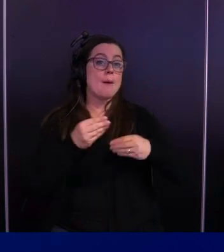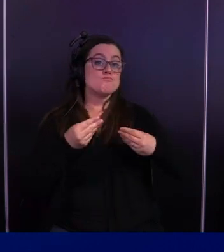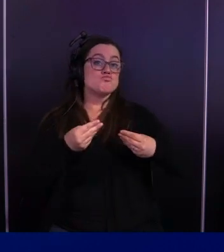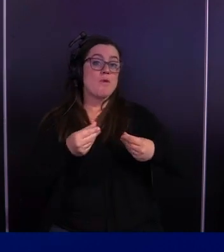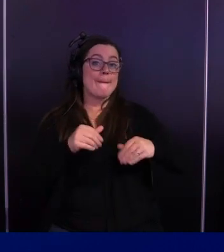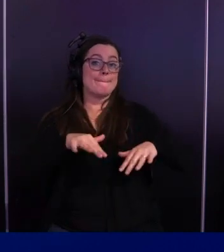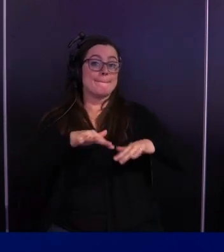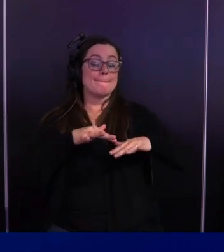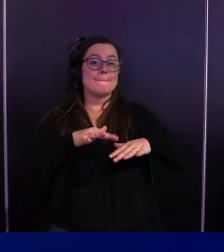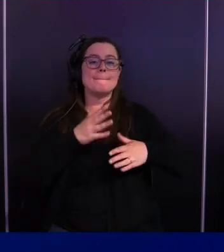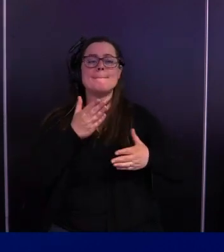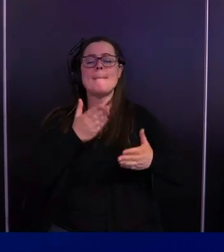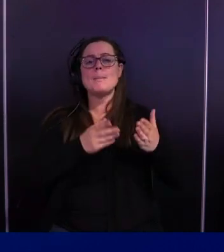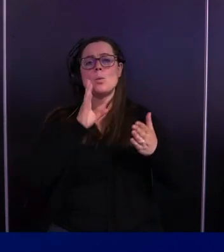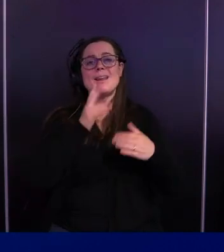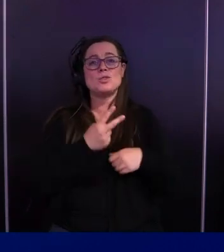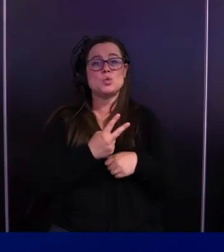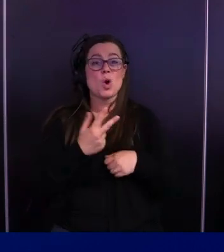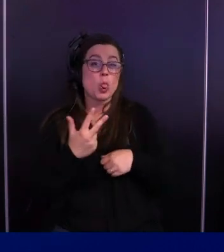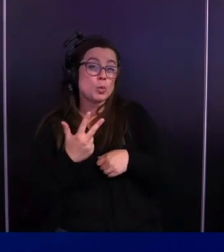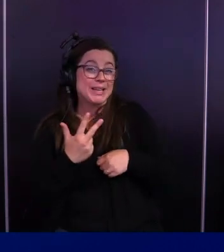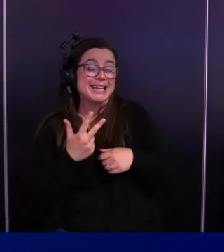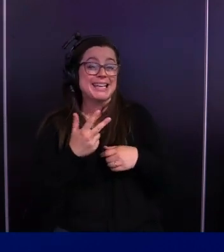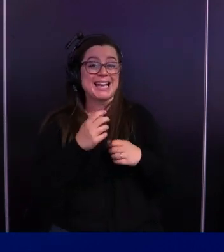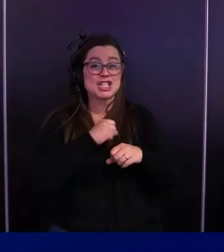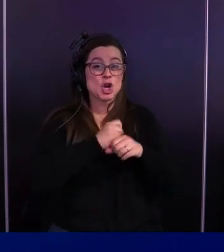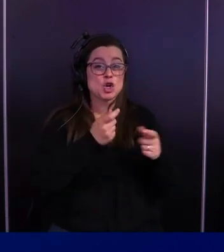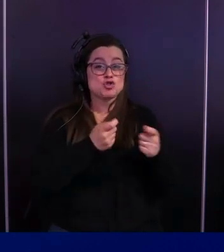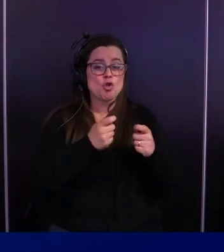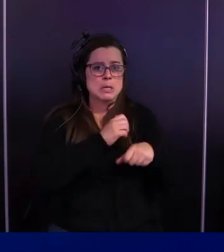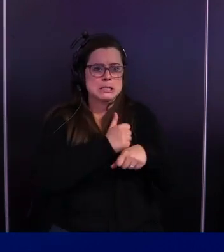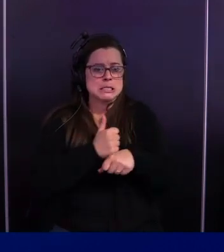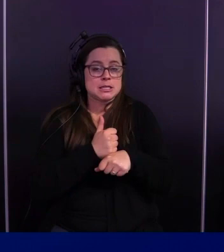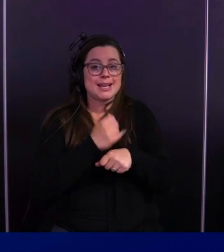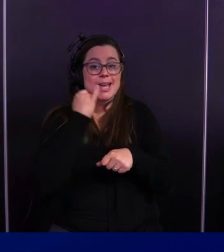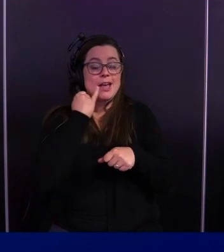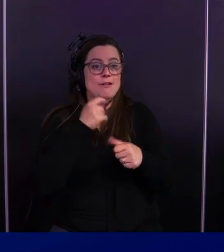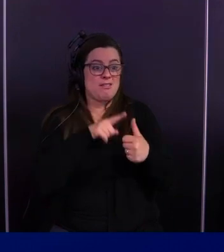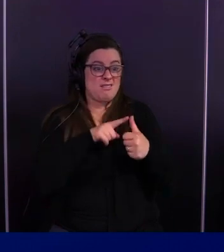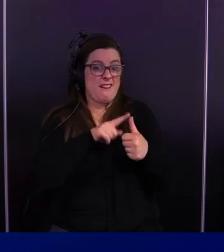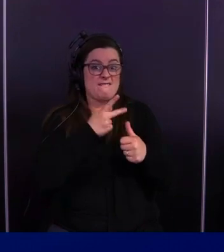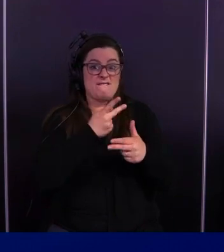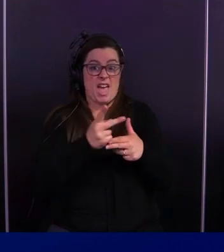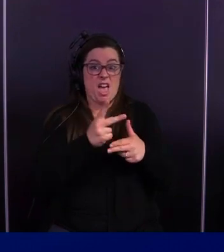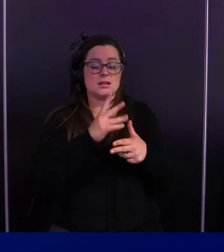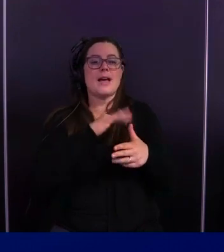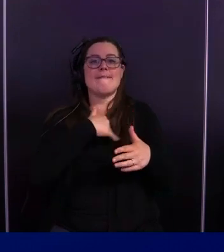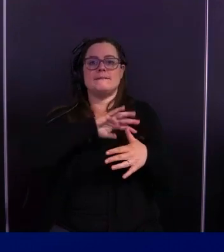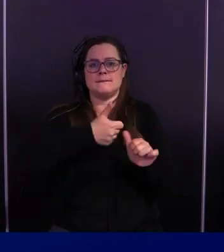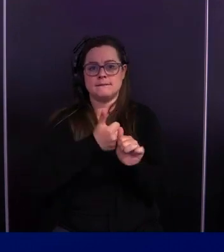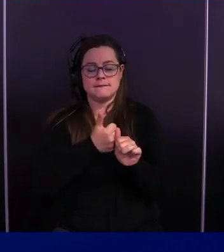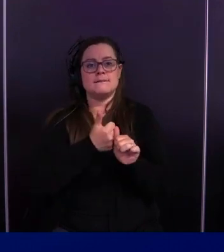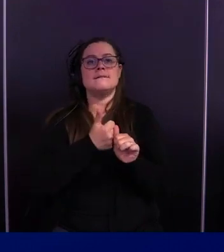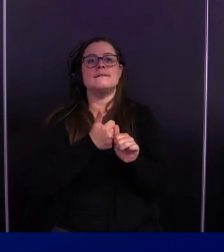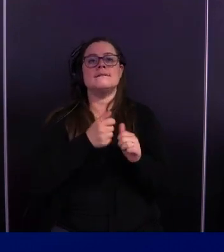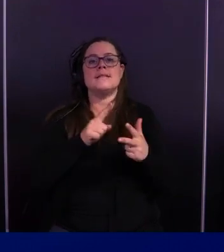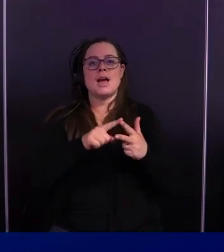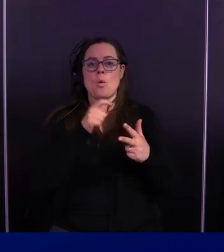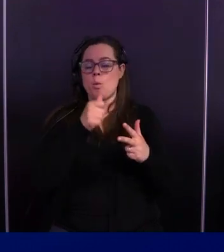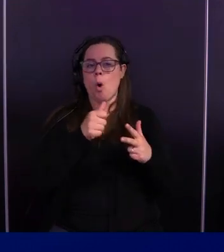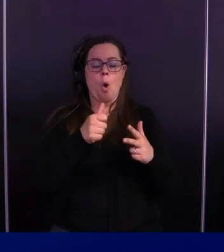have 2 or 3 maybe security controls. Therefore, if one fails, it's not going to be detrimental. But in the